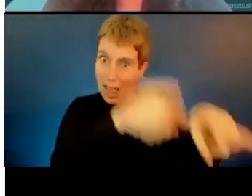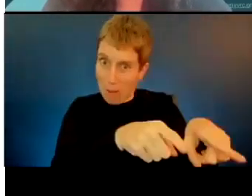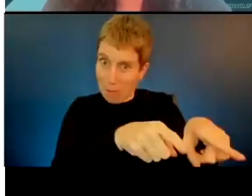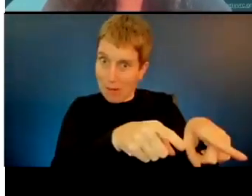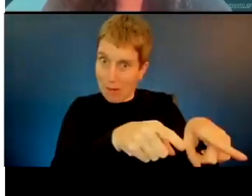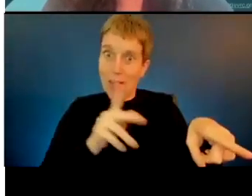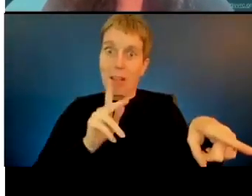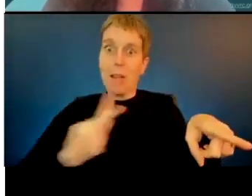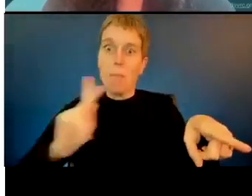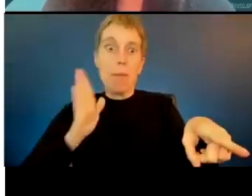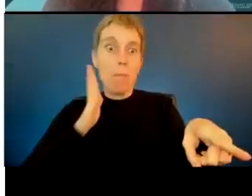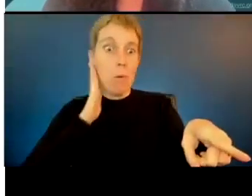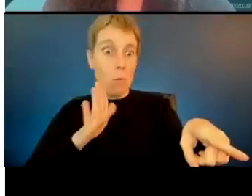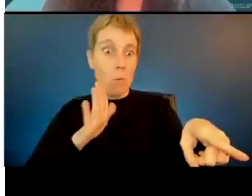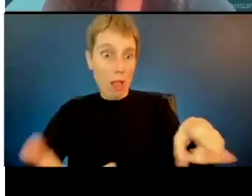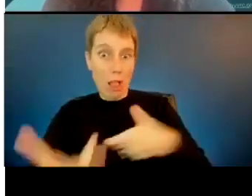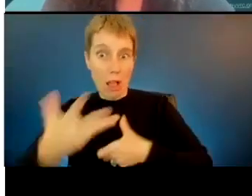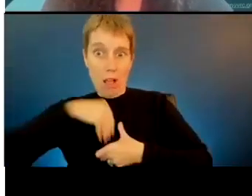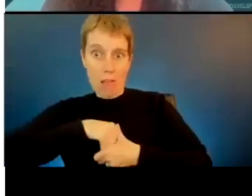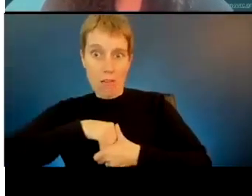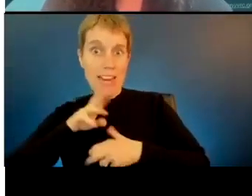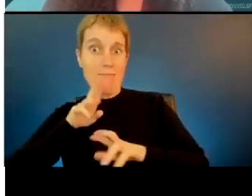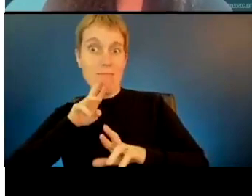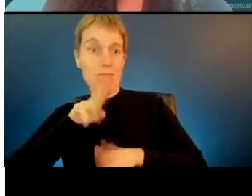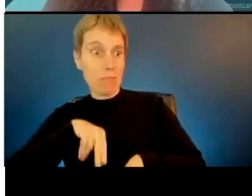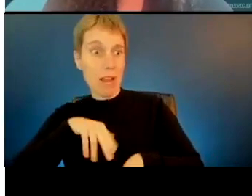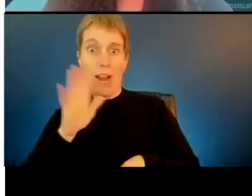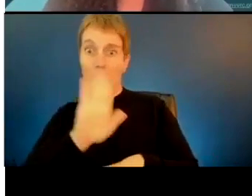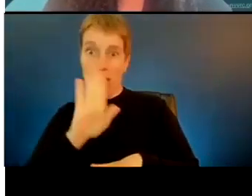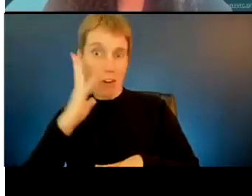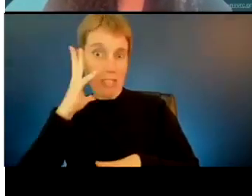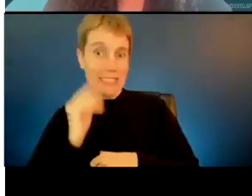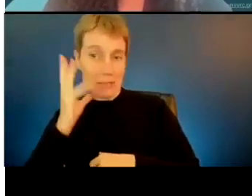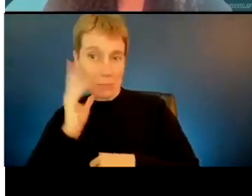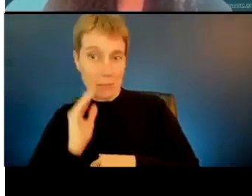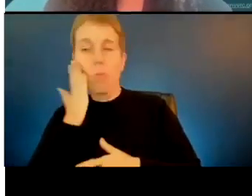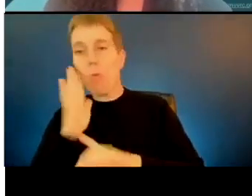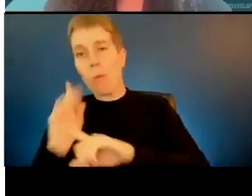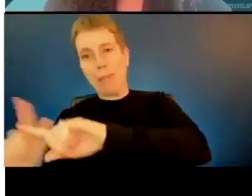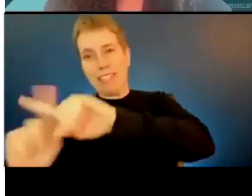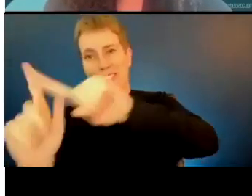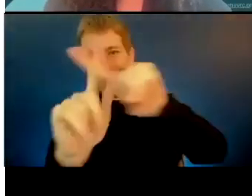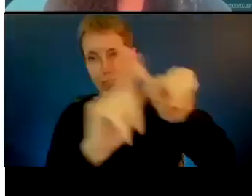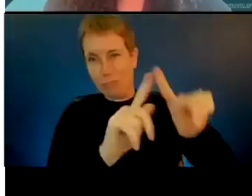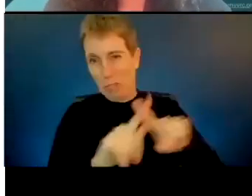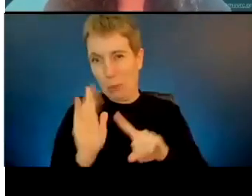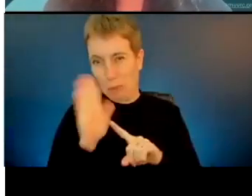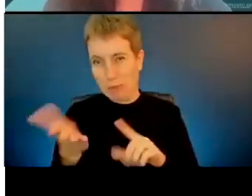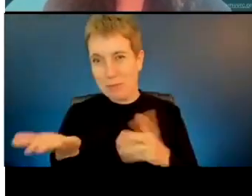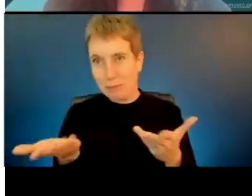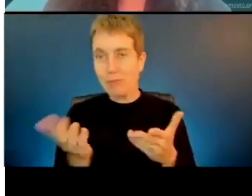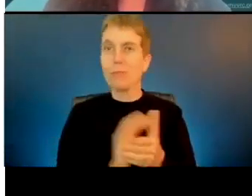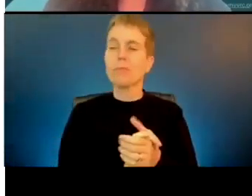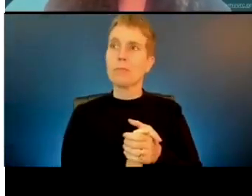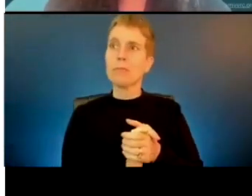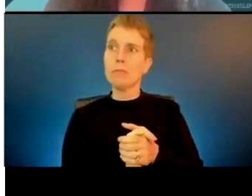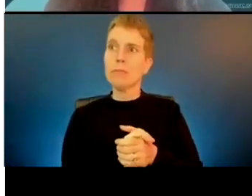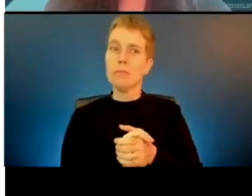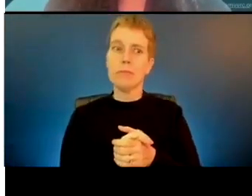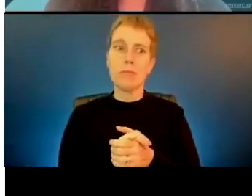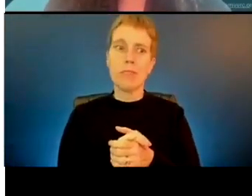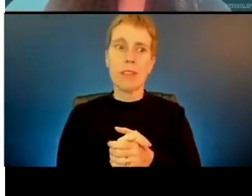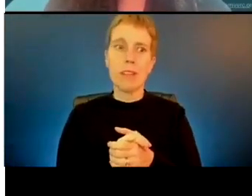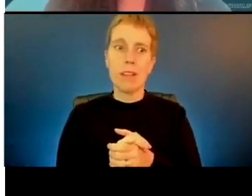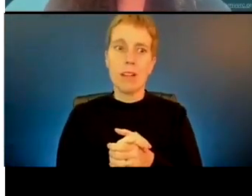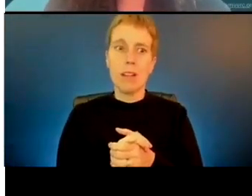types of events. People sometimes use the term trauma in somewhat imprecise ways.